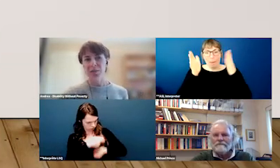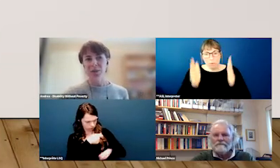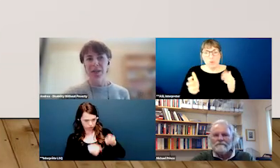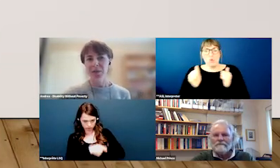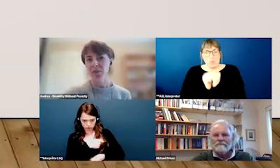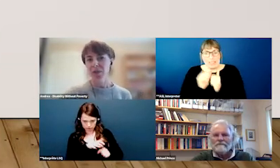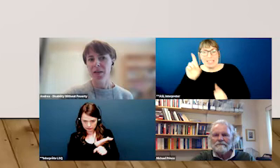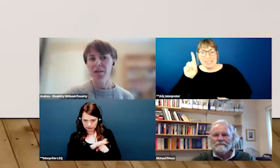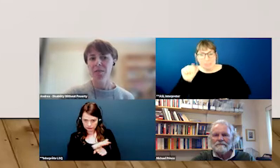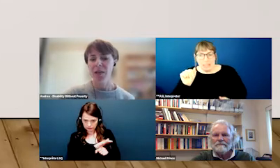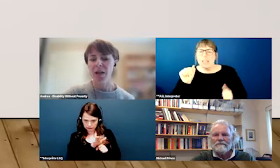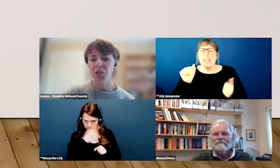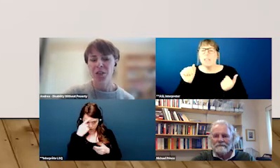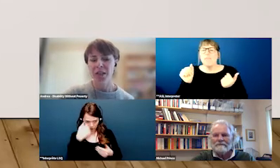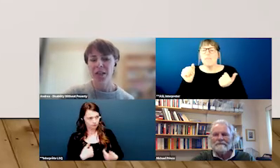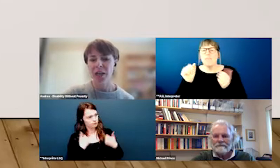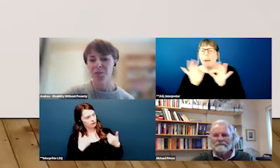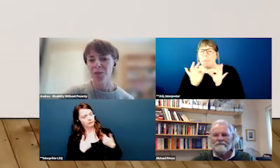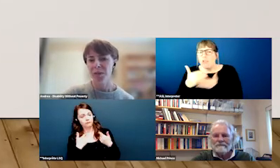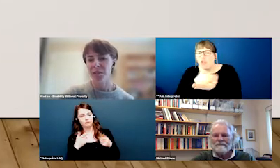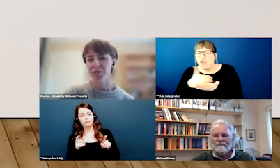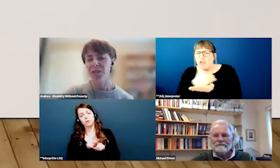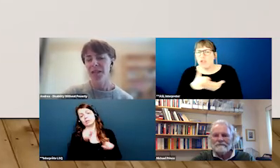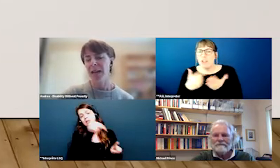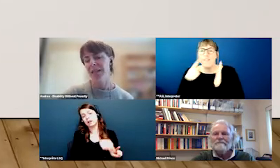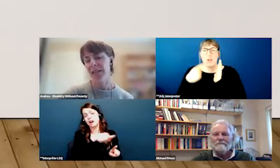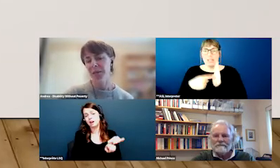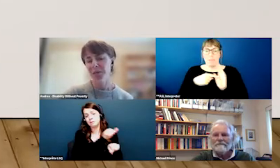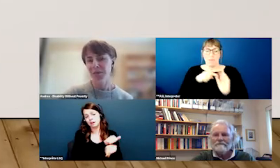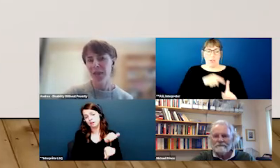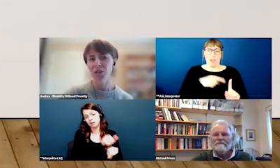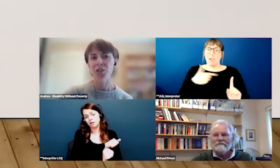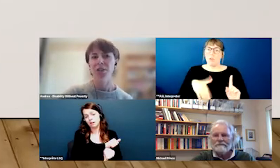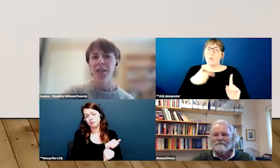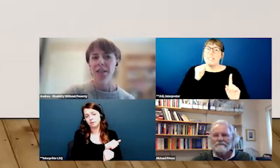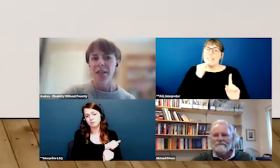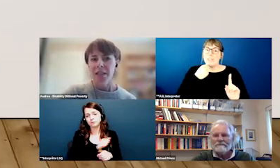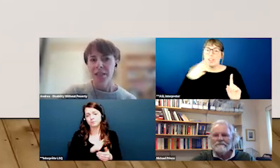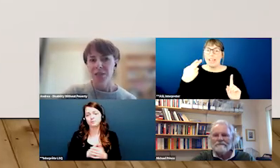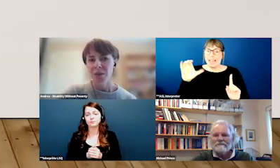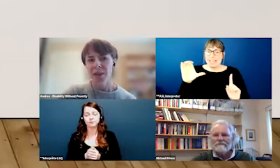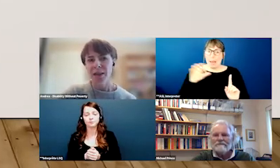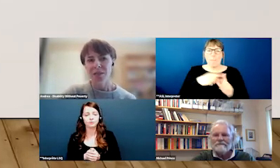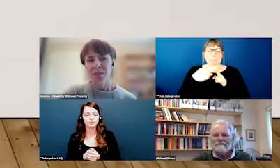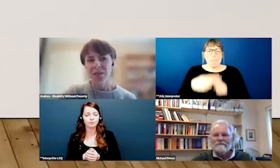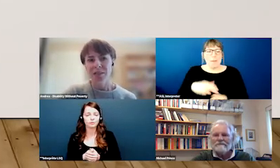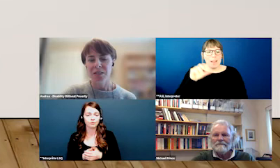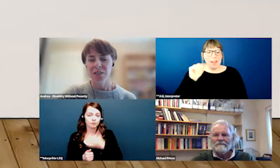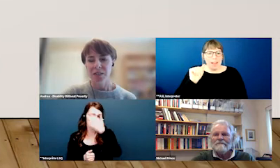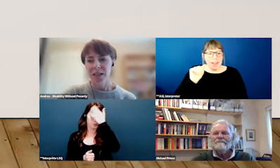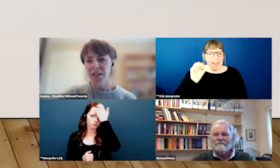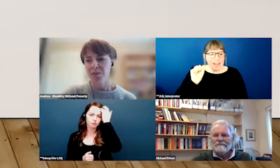in Alberta, assured income for the severely handicapped, AISH, is